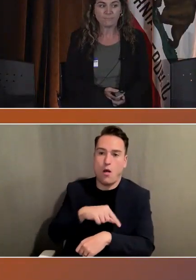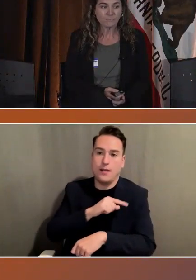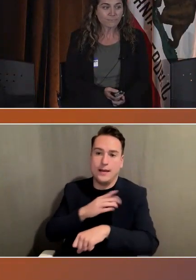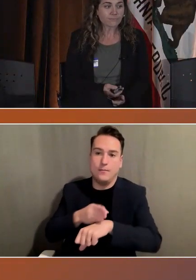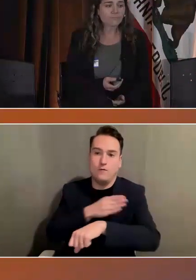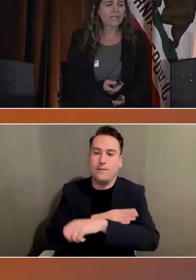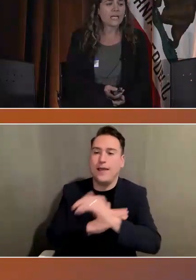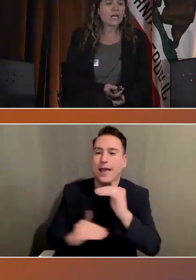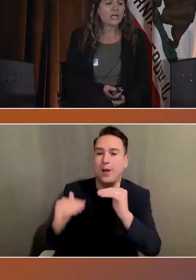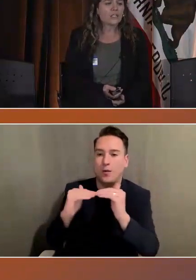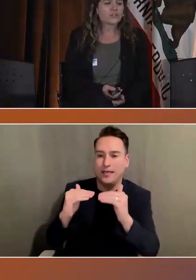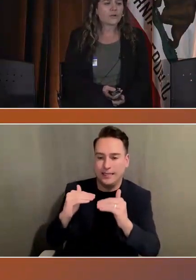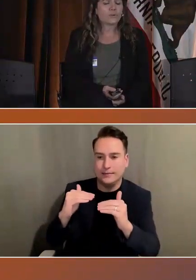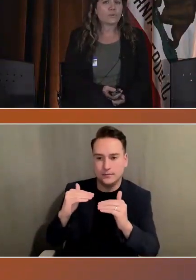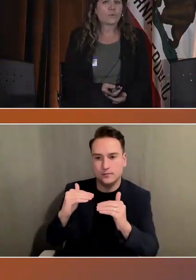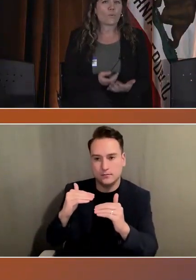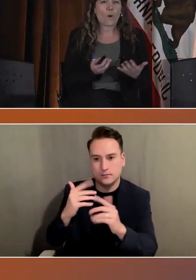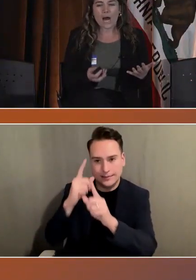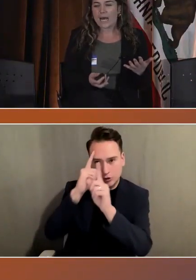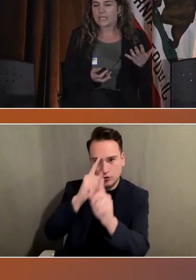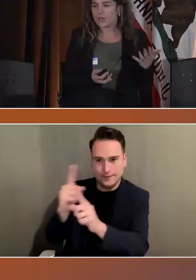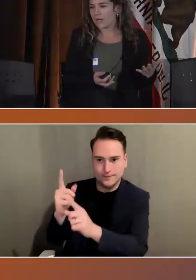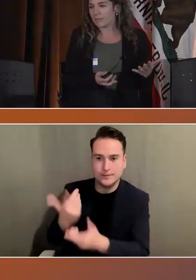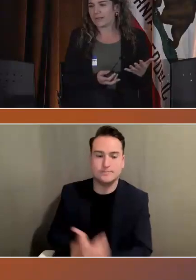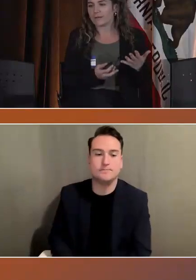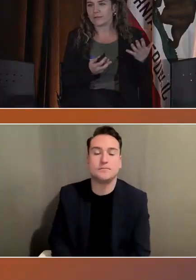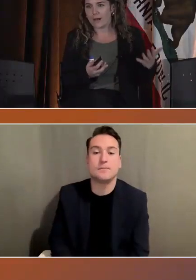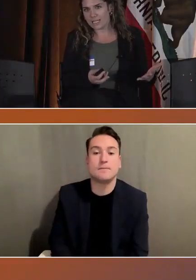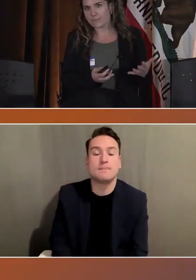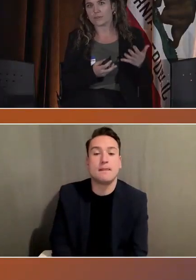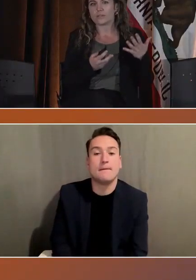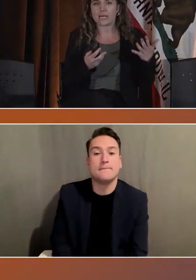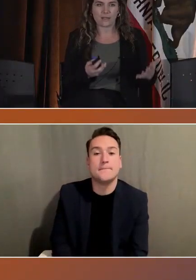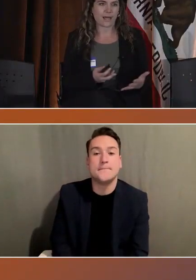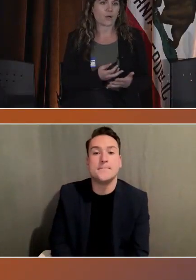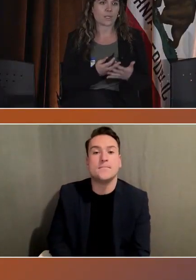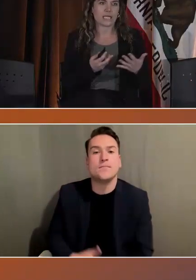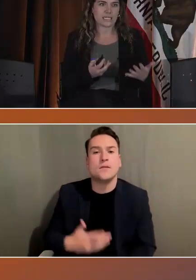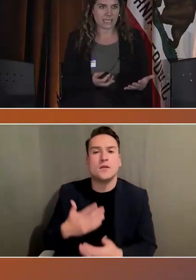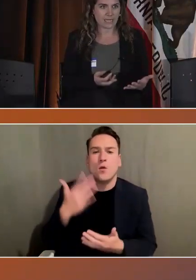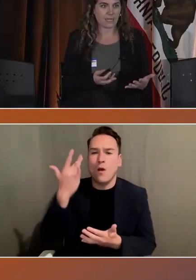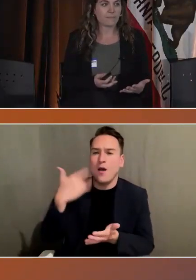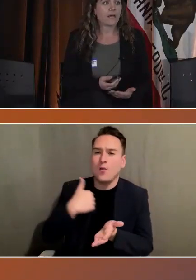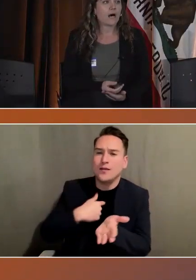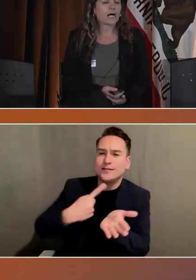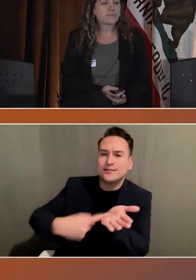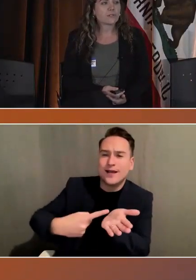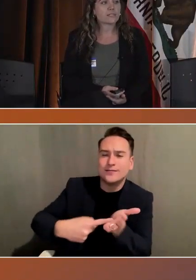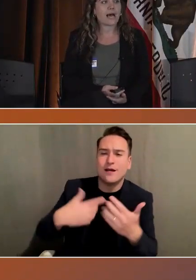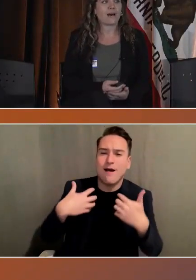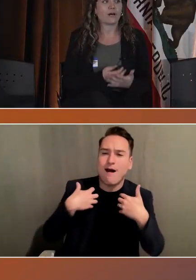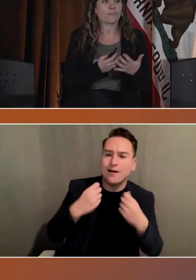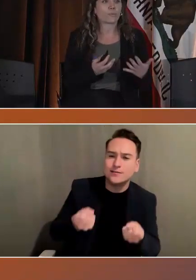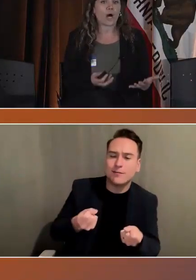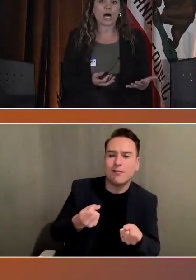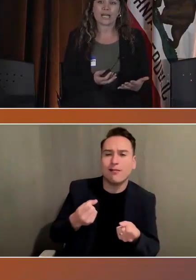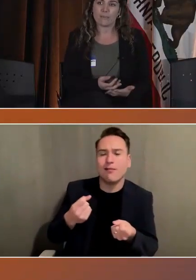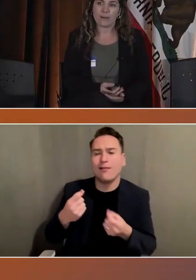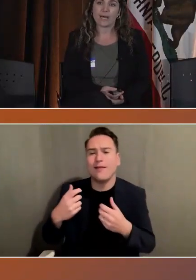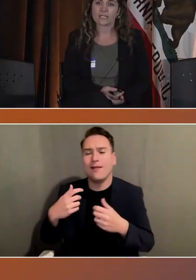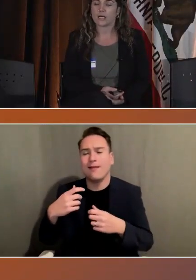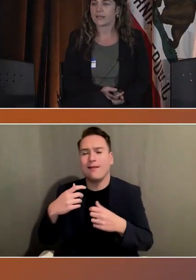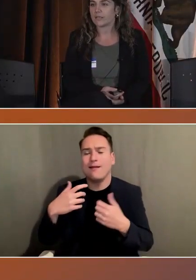on. So why talk about hospitals, health equity, and data? Hospitals have a